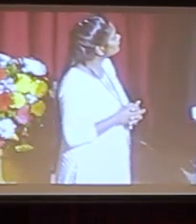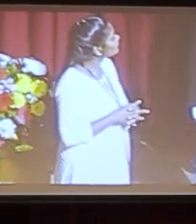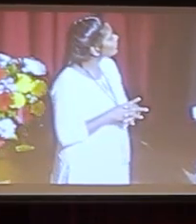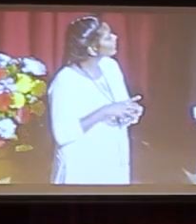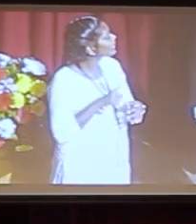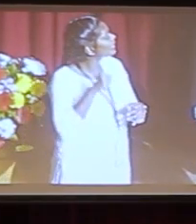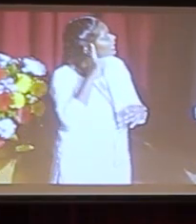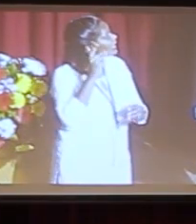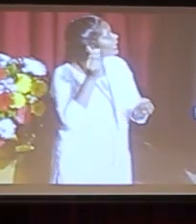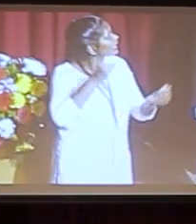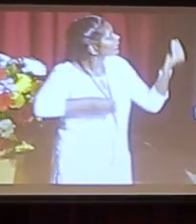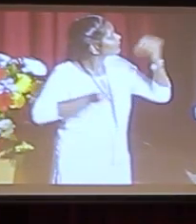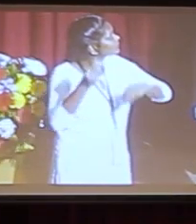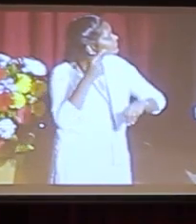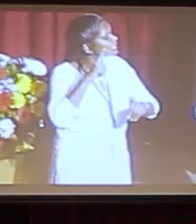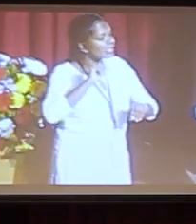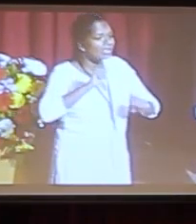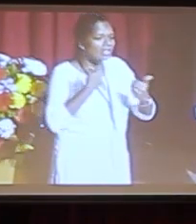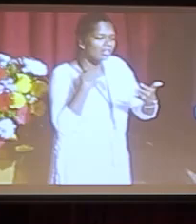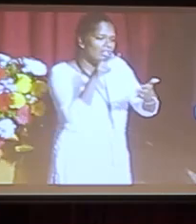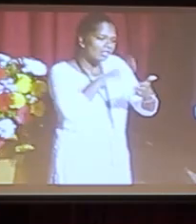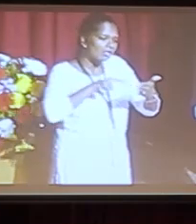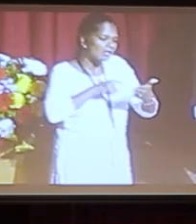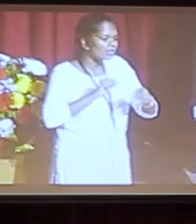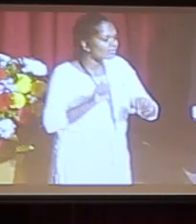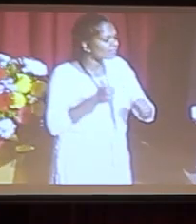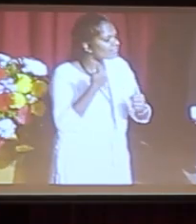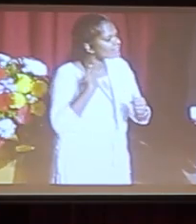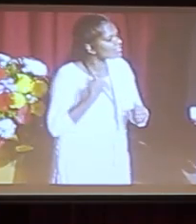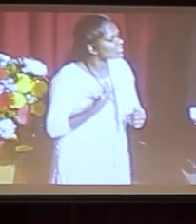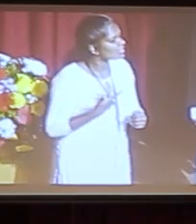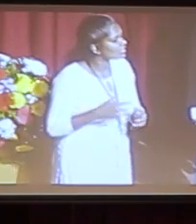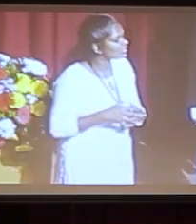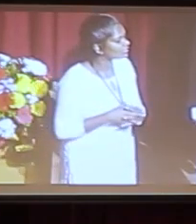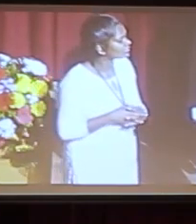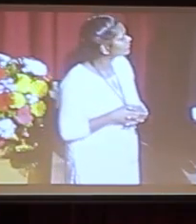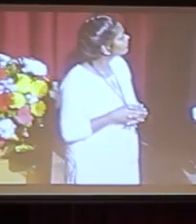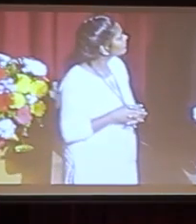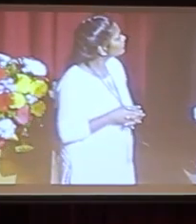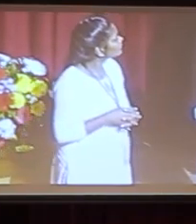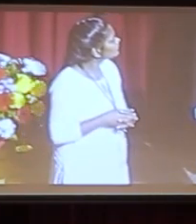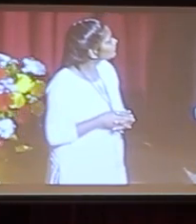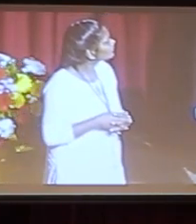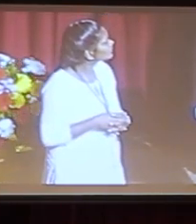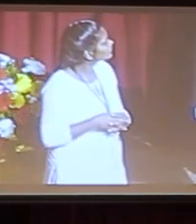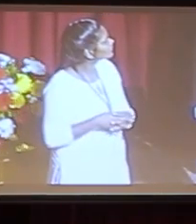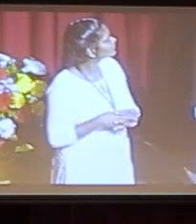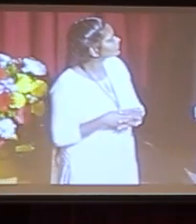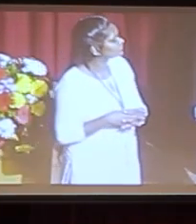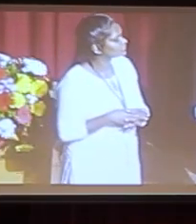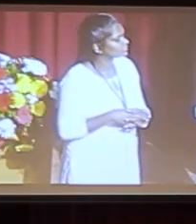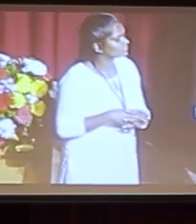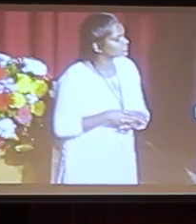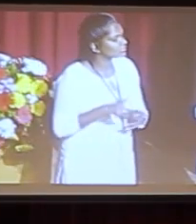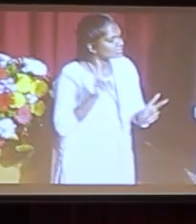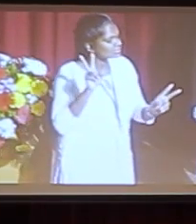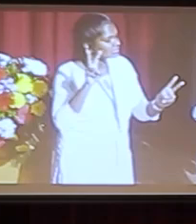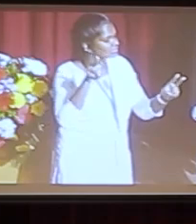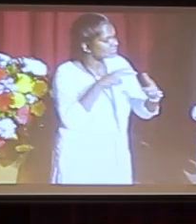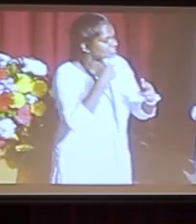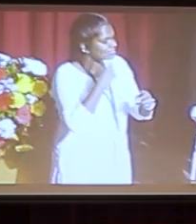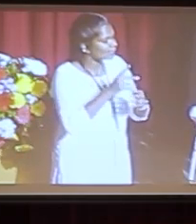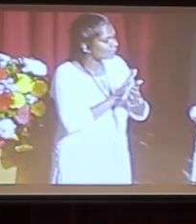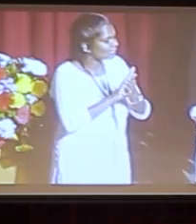read. Clickable H sub 2 O plus O sub 2, modified right arrow with heat above. CO sub